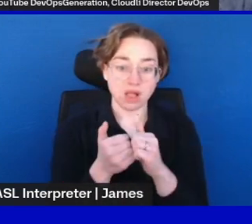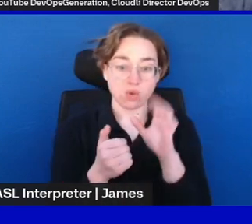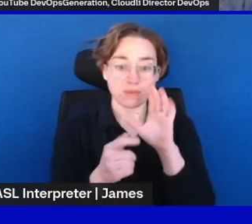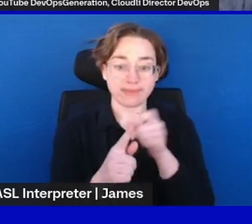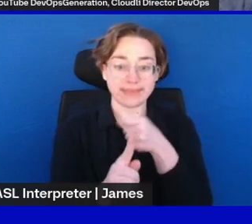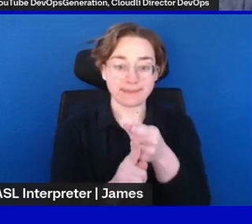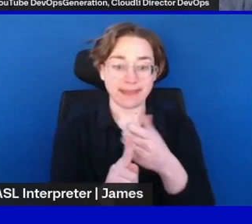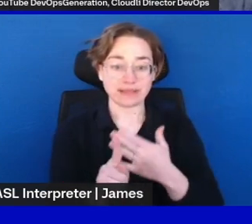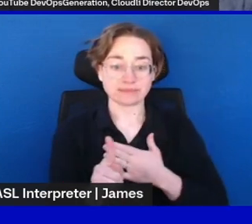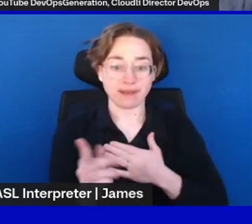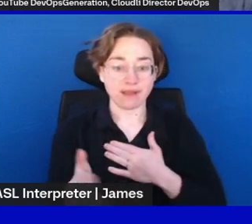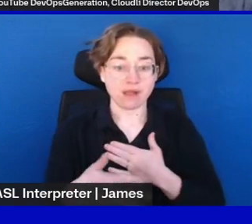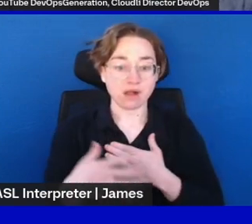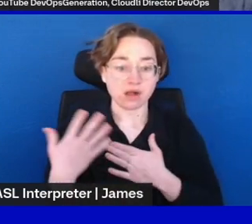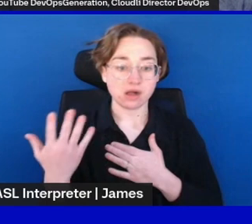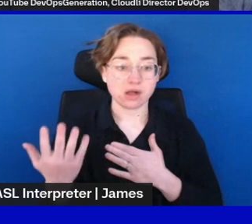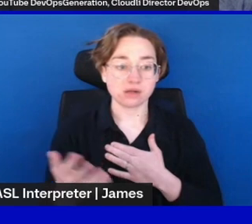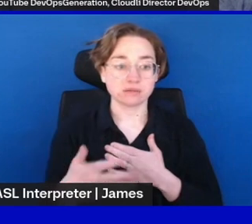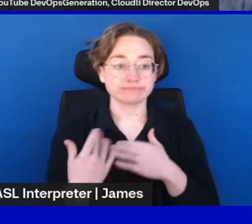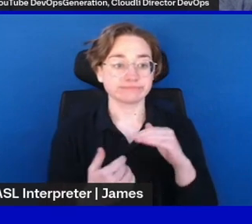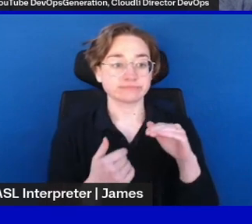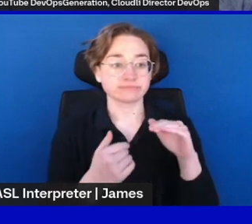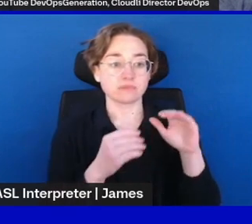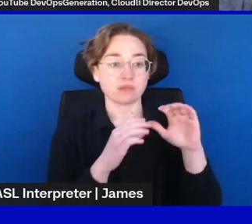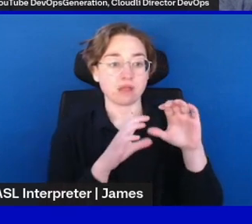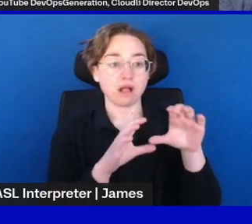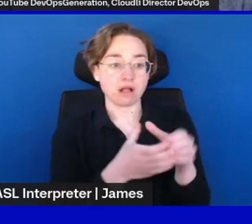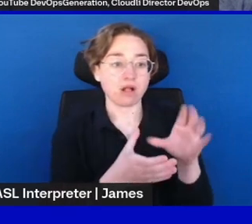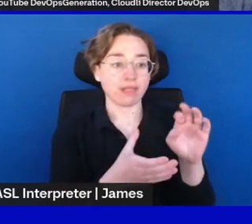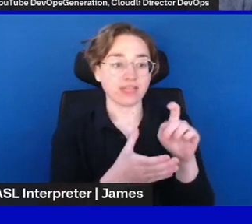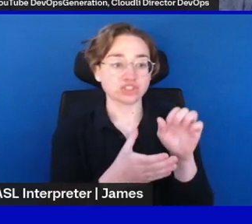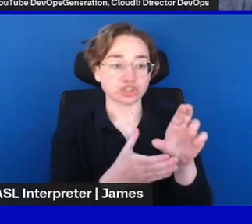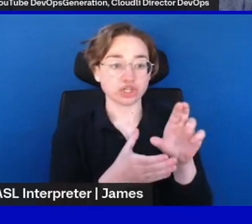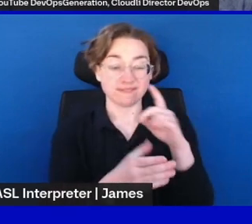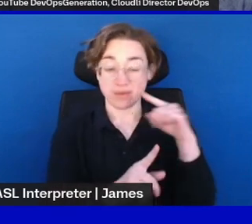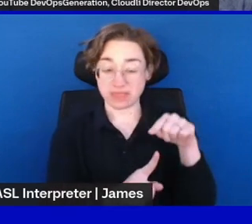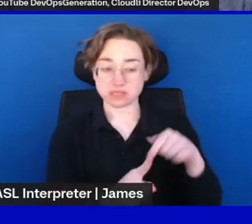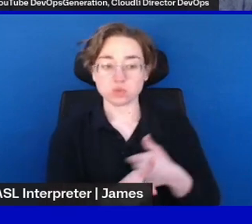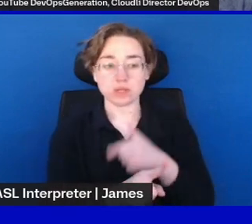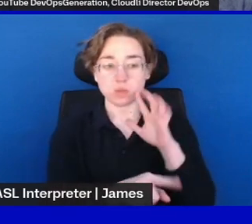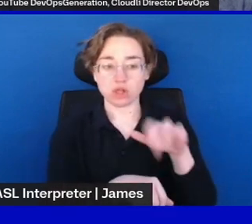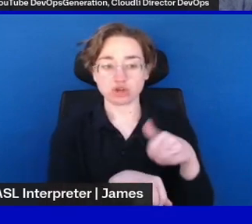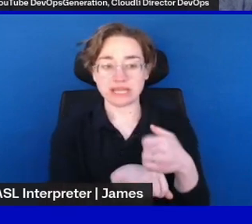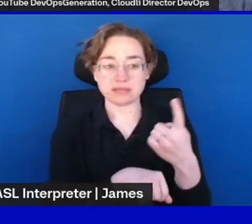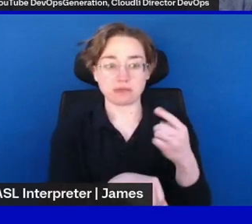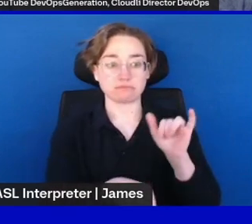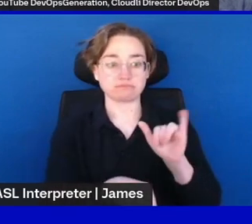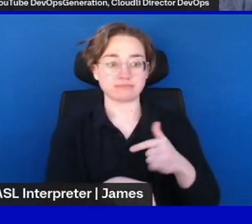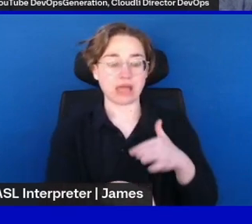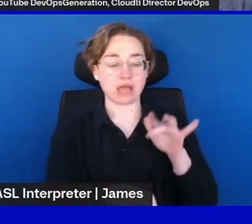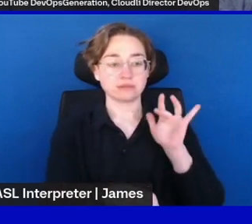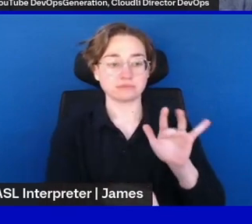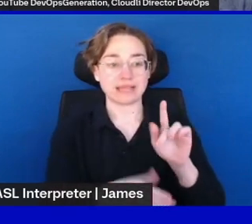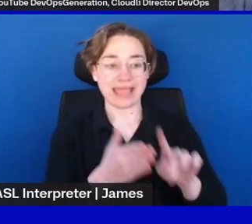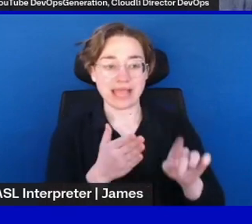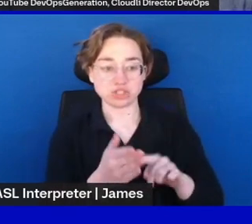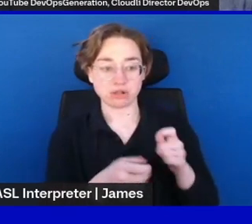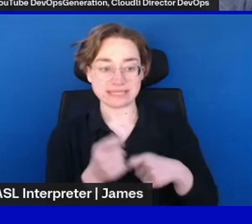my cluster. And in this case, well, we're going to create something. Oops, I hit cancel instead of run. I hit